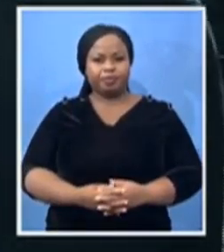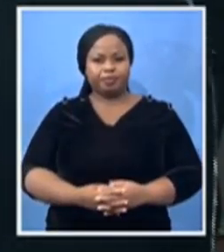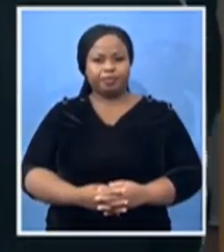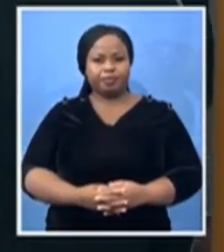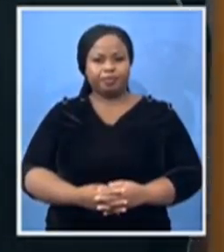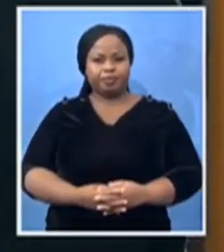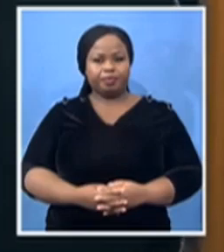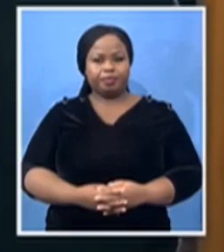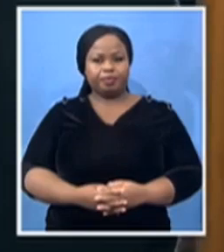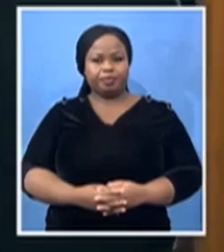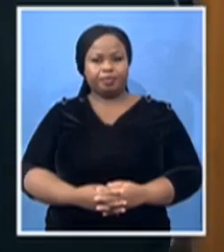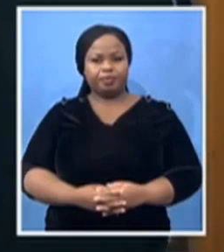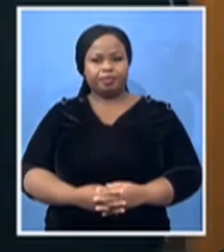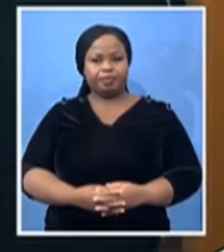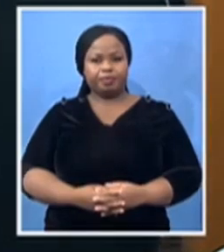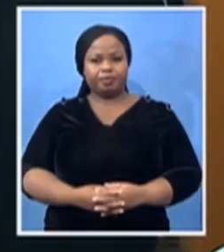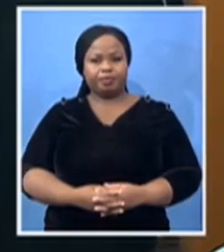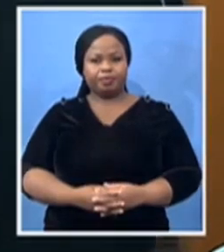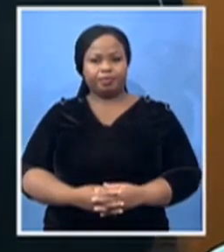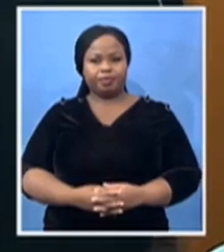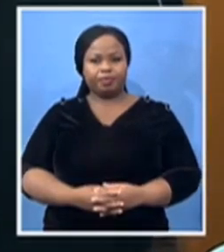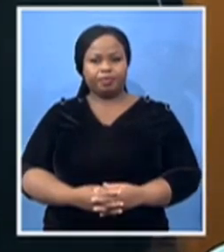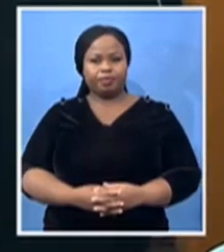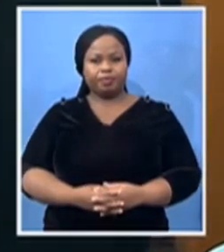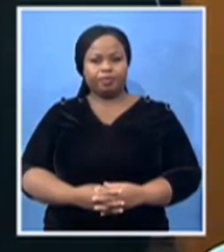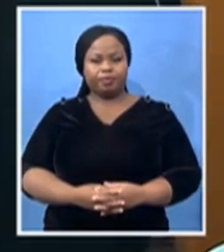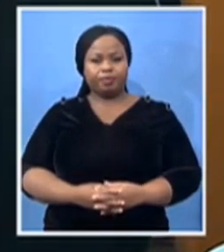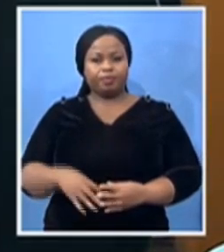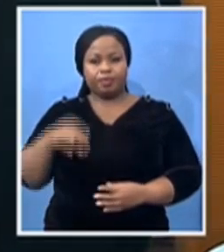The sisters will come and light the candles.